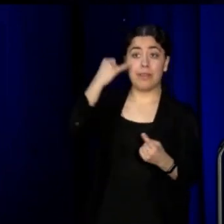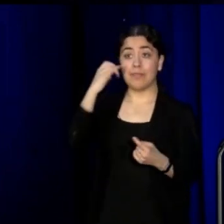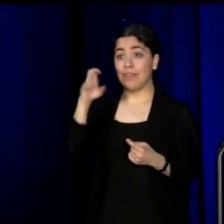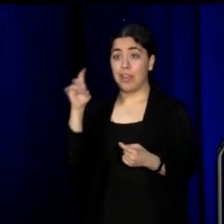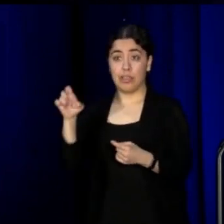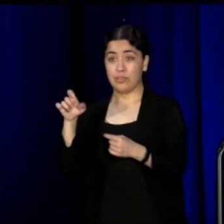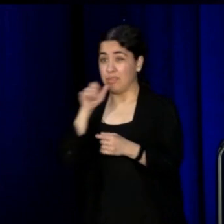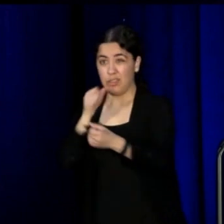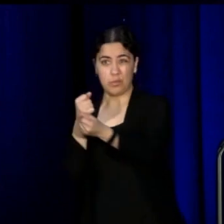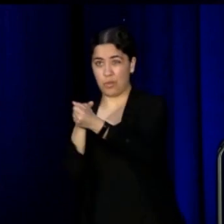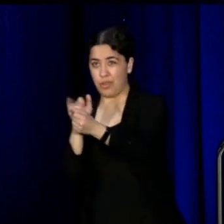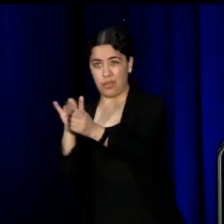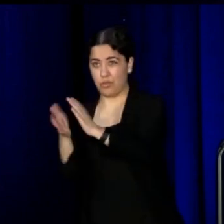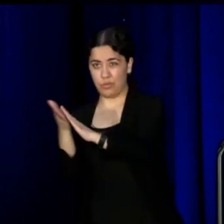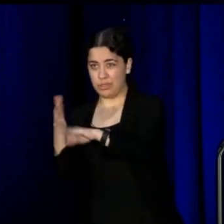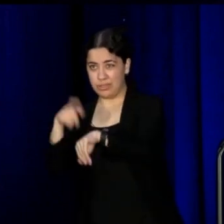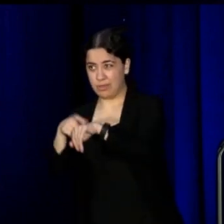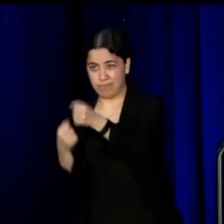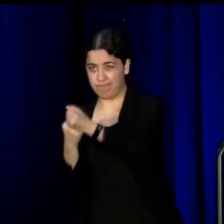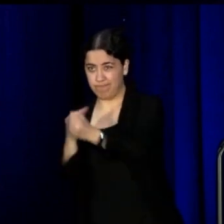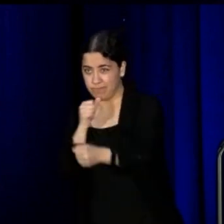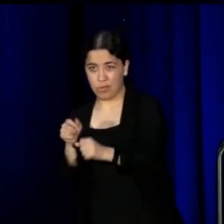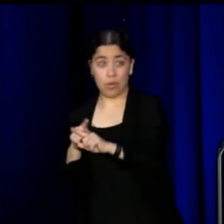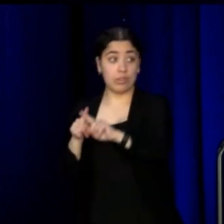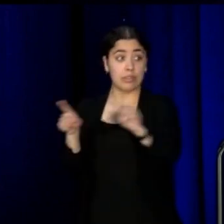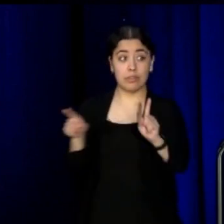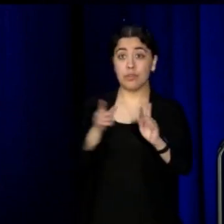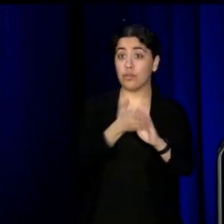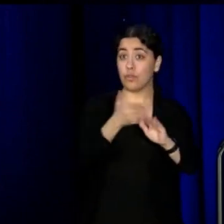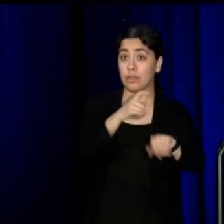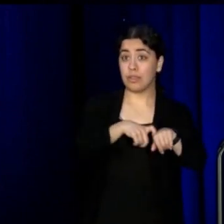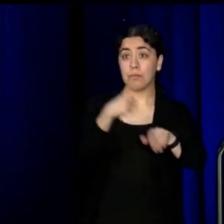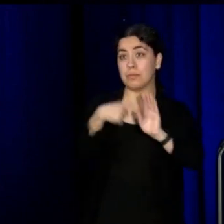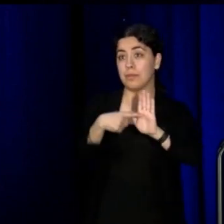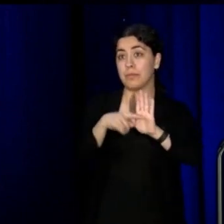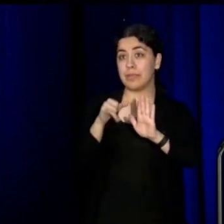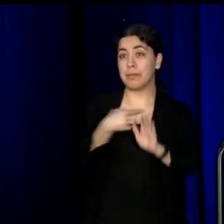supporting, or if you want to use a different runtime that, like Dino.